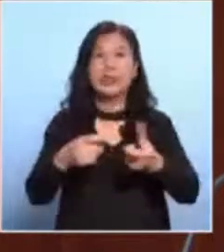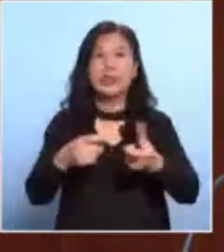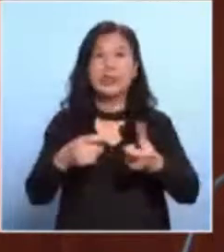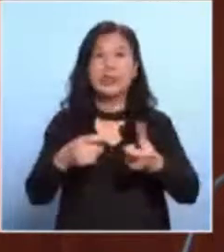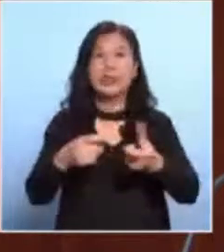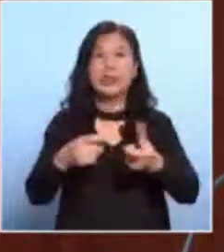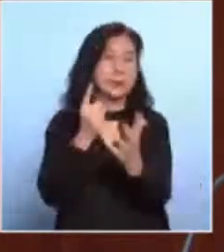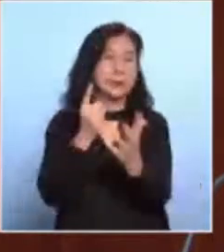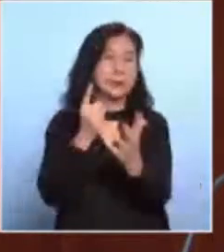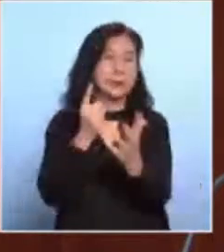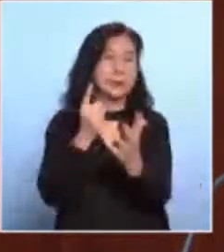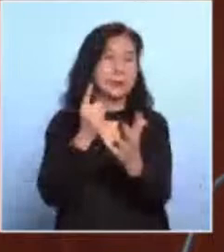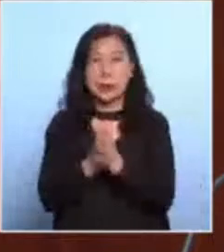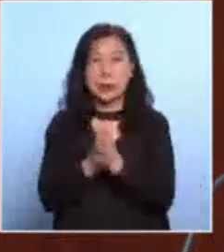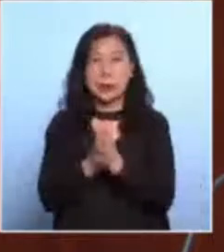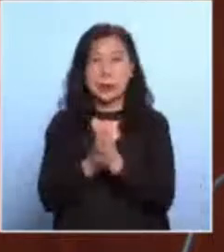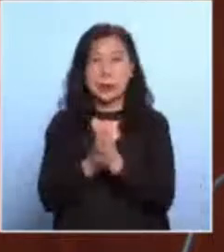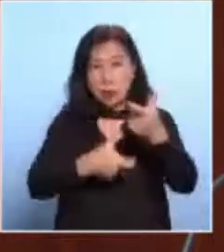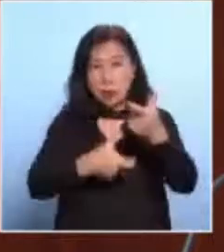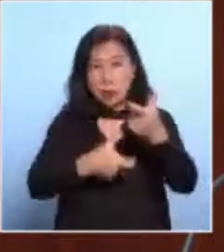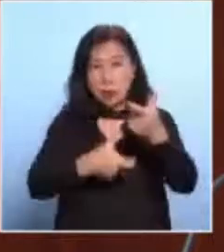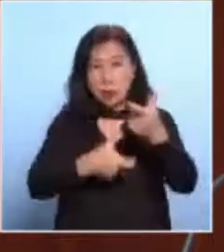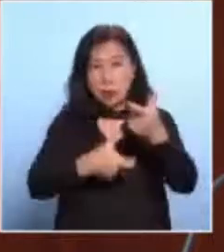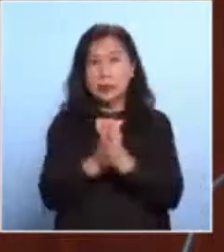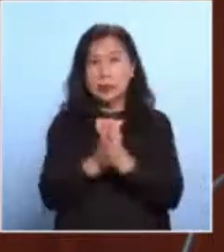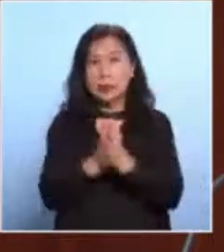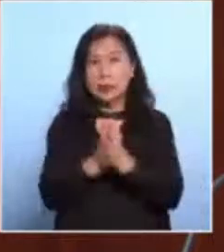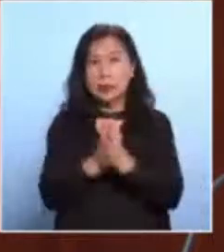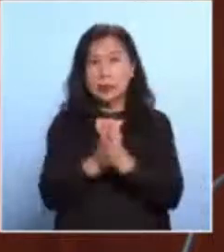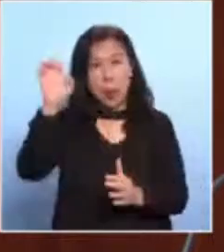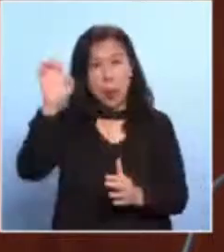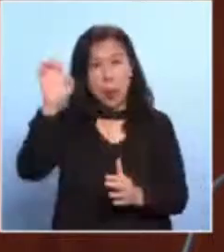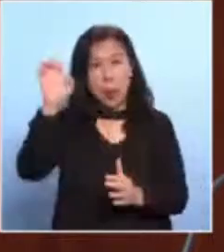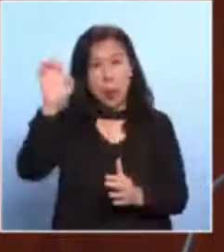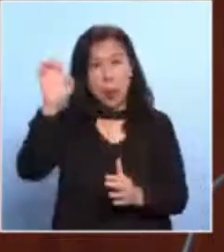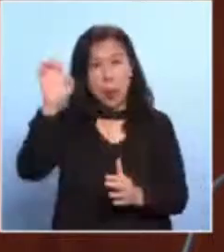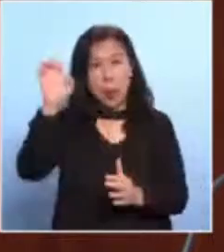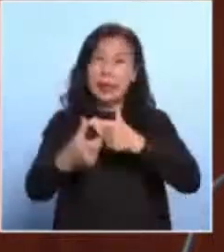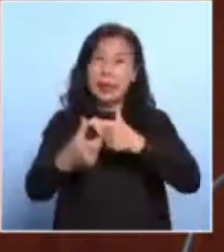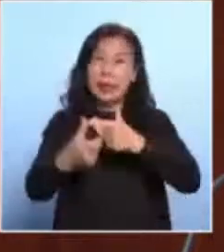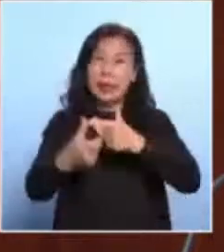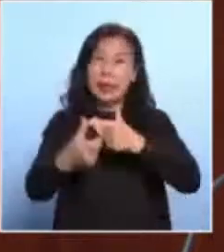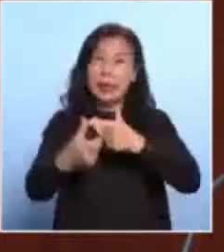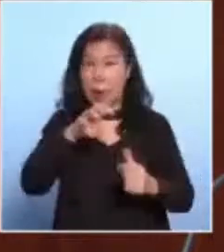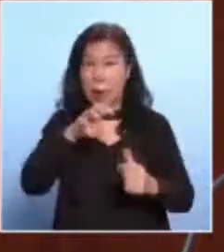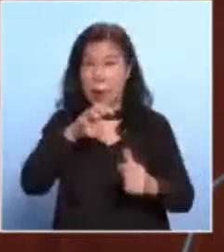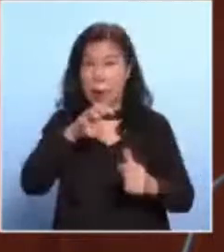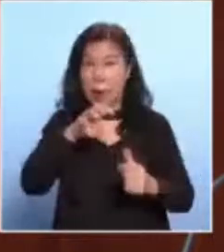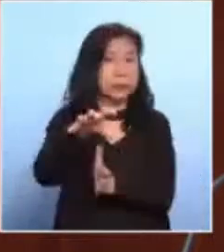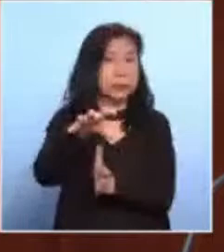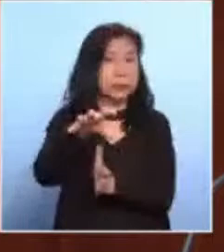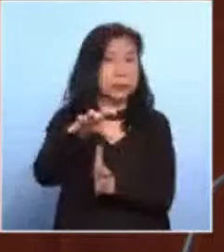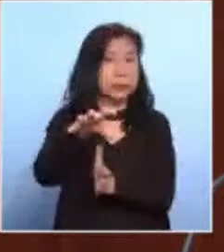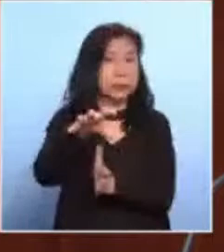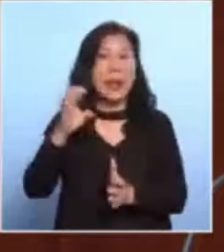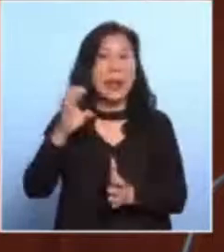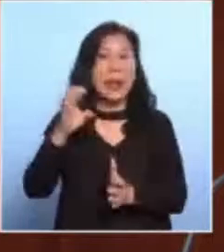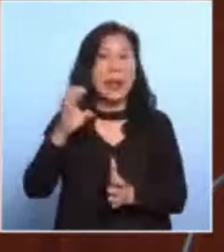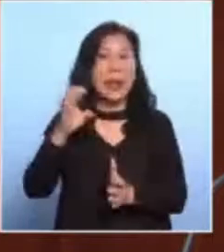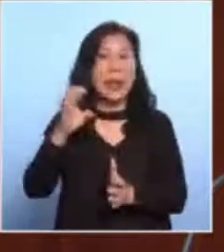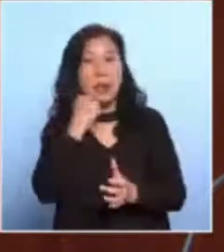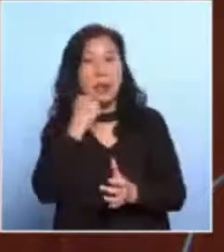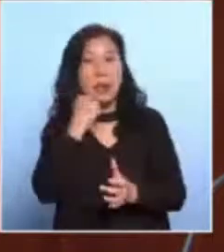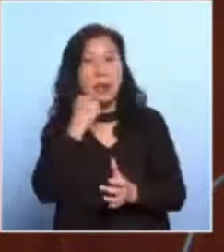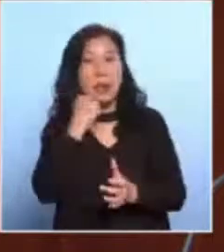business opportunities. To tap into the business potential of the silver economy, the CEDB will establish an advisory panel